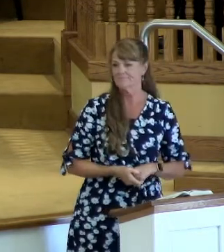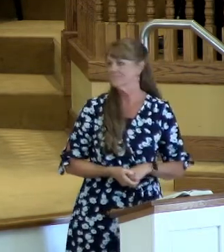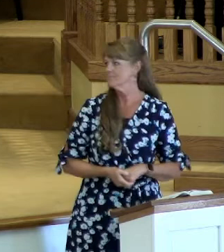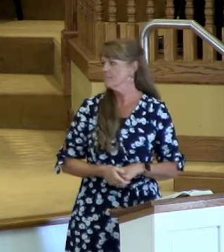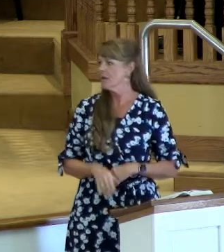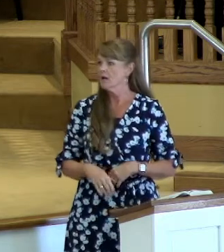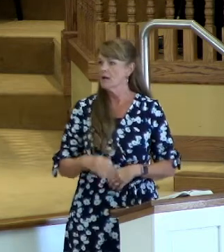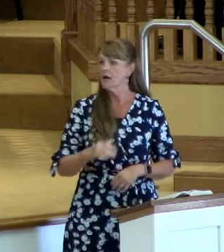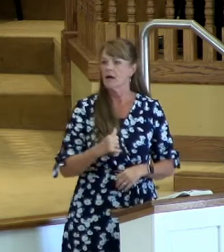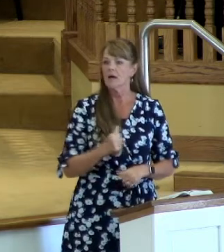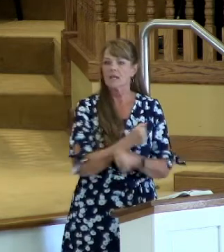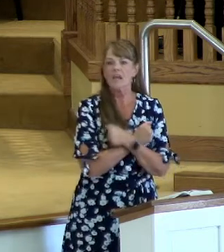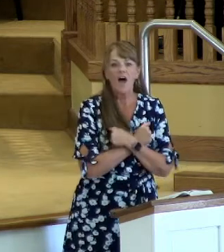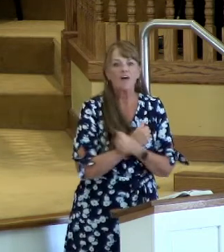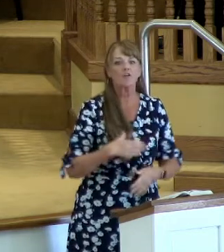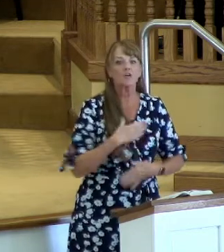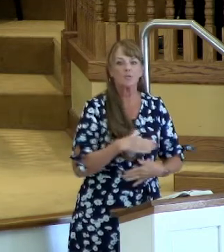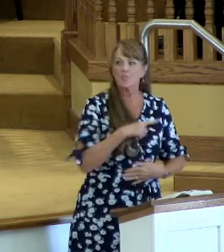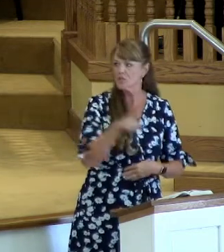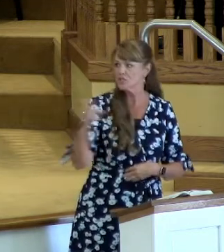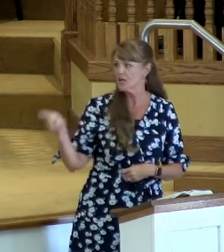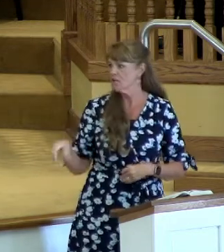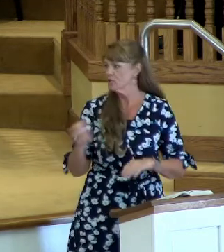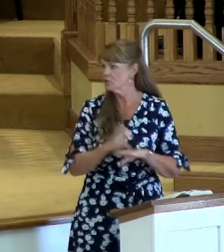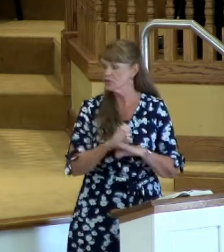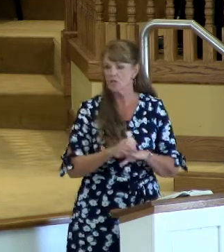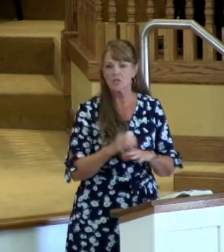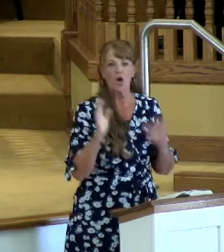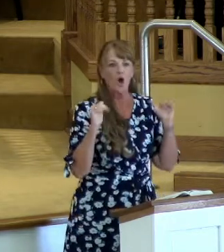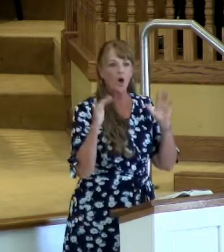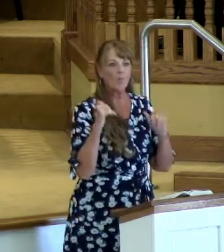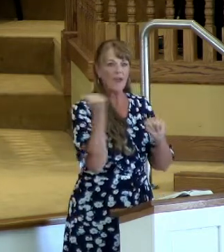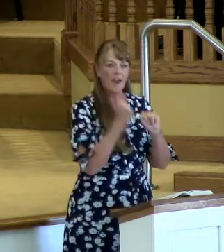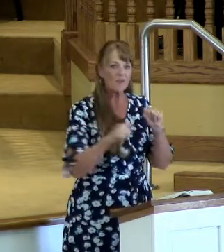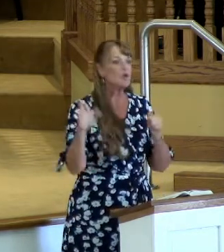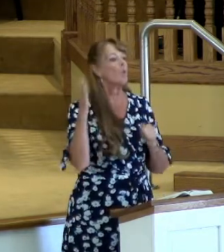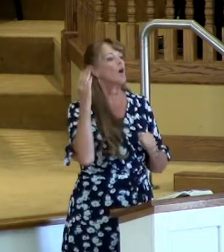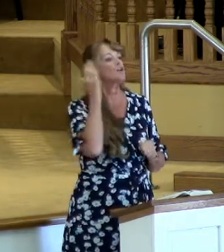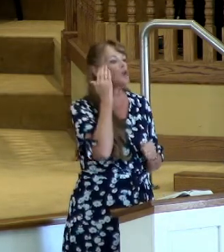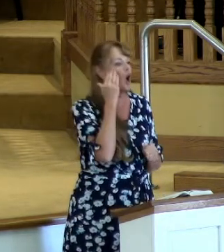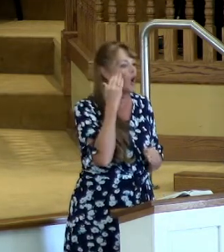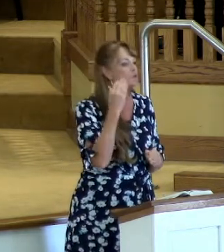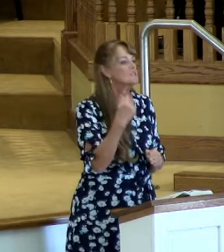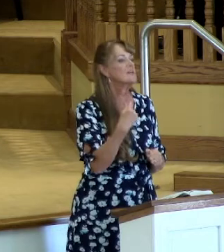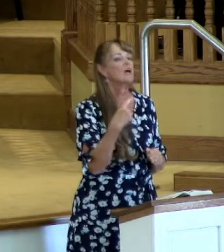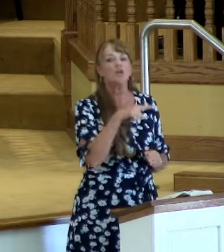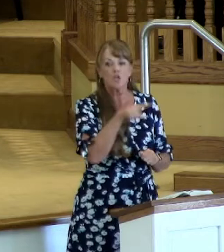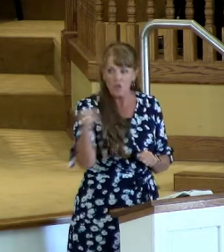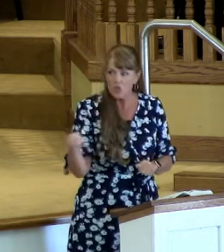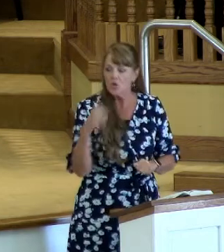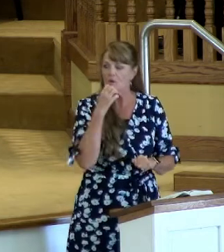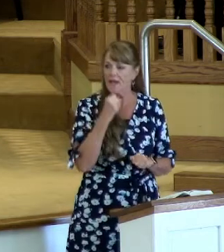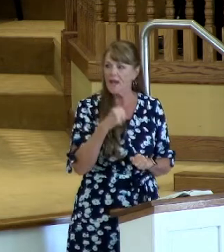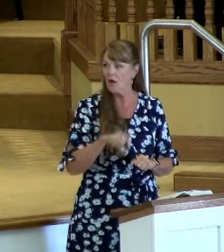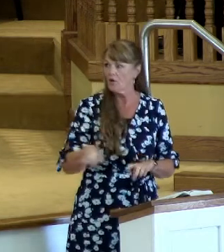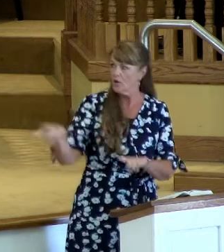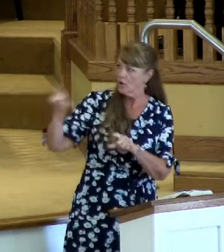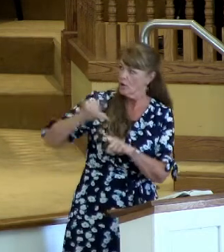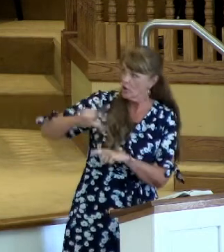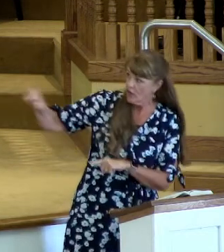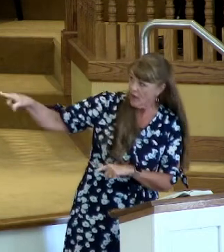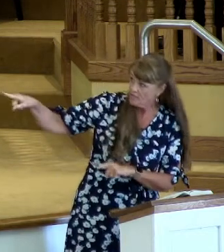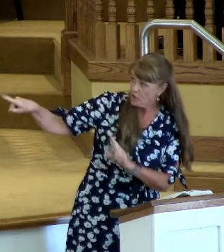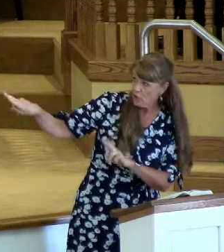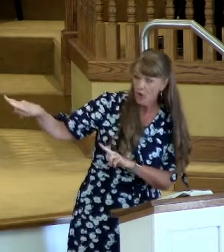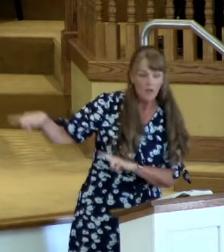and appreciate you, church. And I hope everybody in this church knows you care. And I hope when you come here and you sit and you look to the left, that building's evidence that somebody cares for